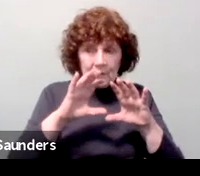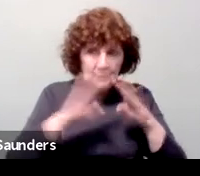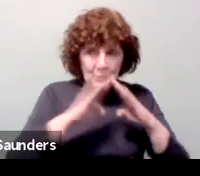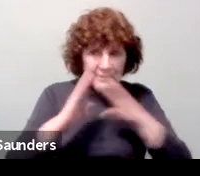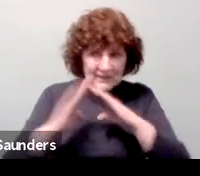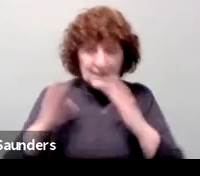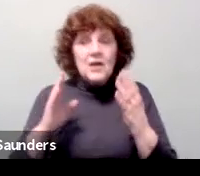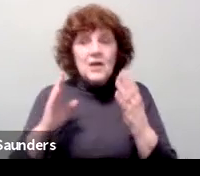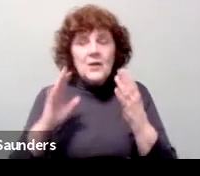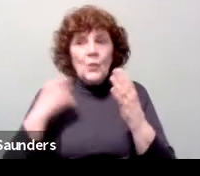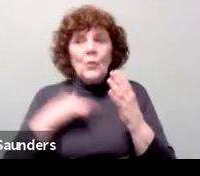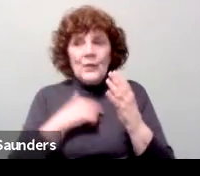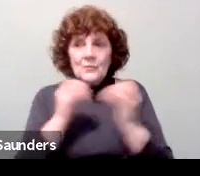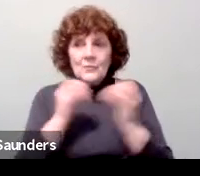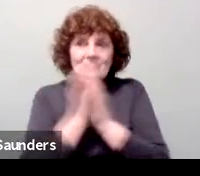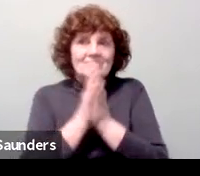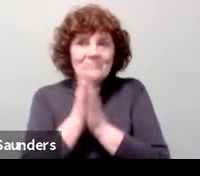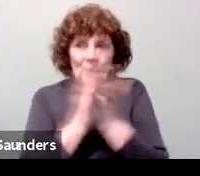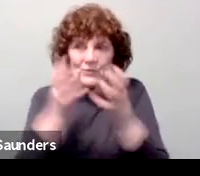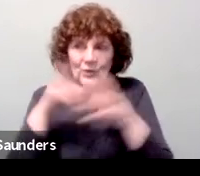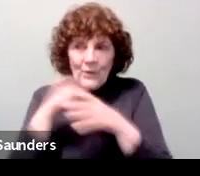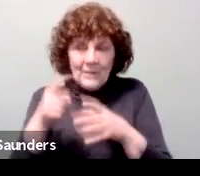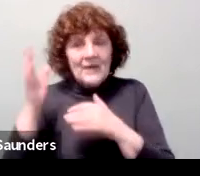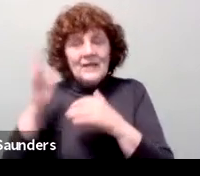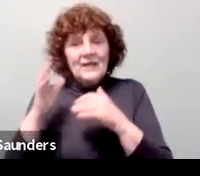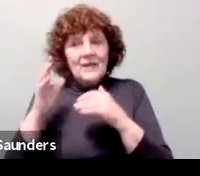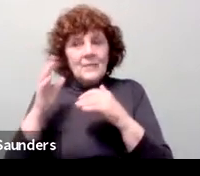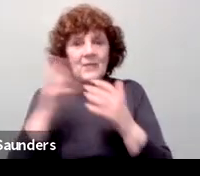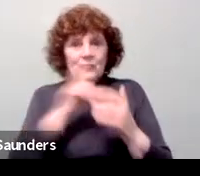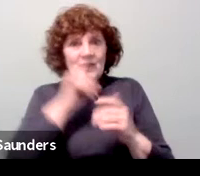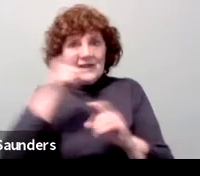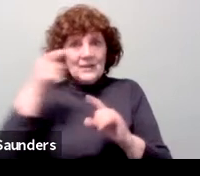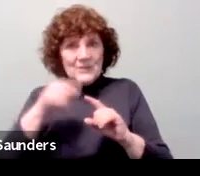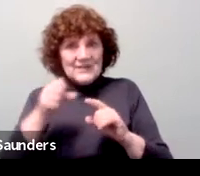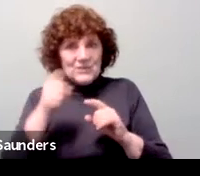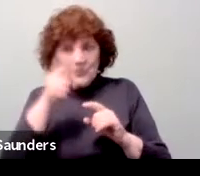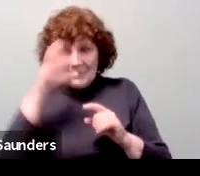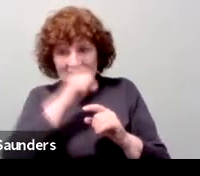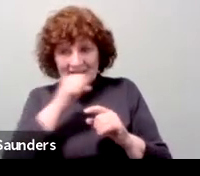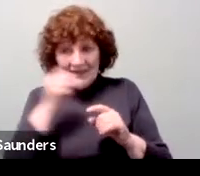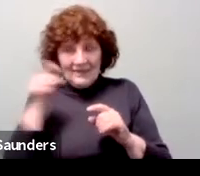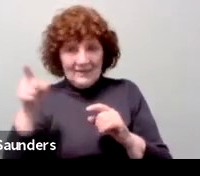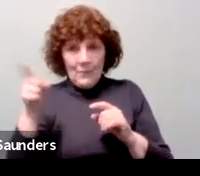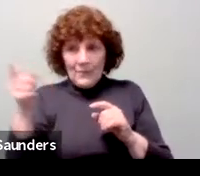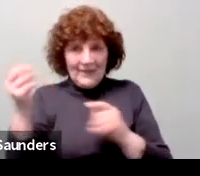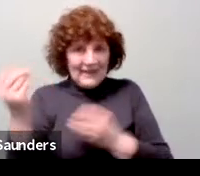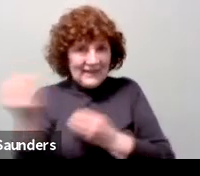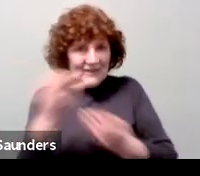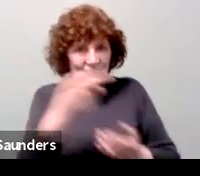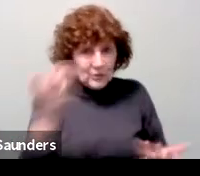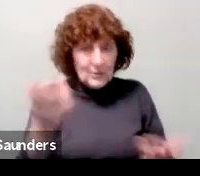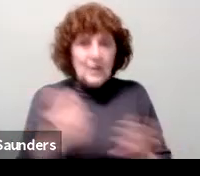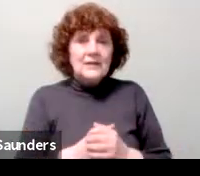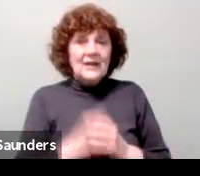access. No, it's what you're missing out on. Now, it wouldn't be very helpful if I came in and got you